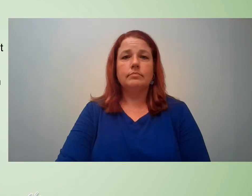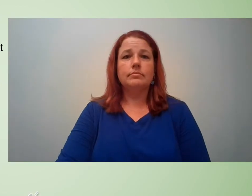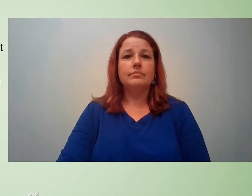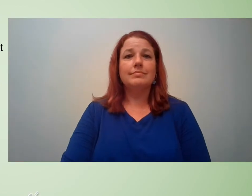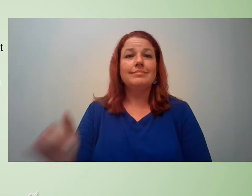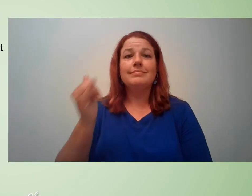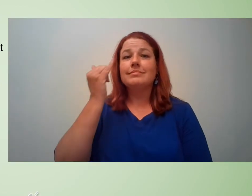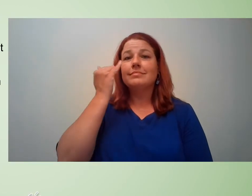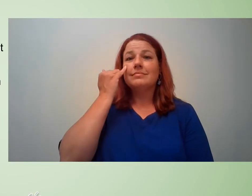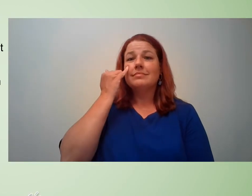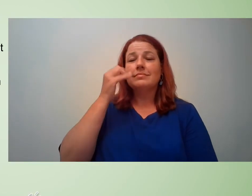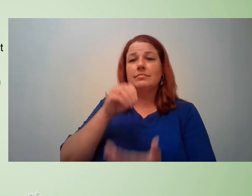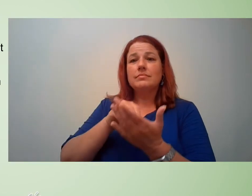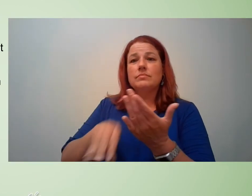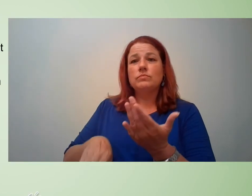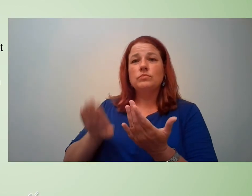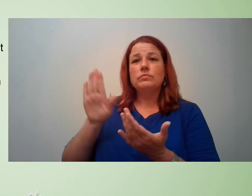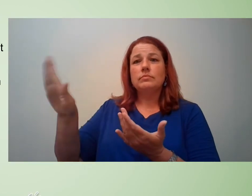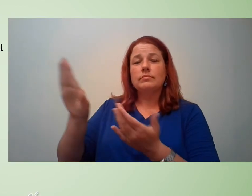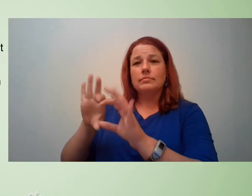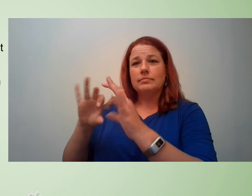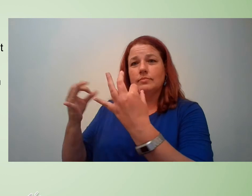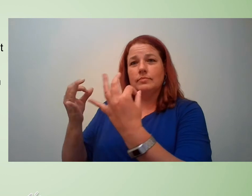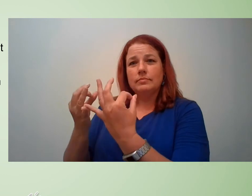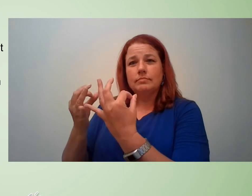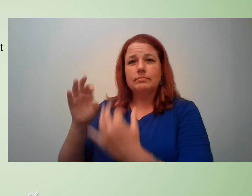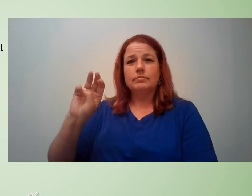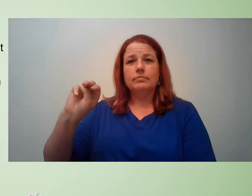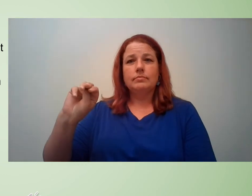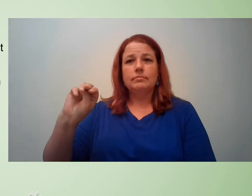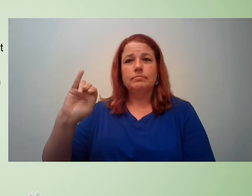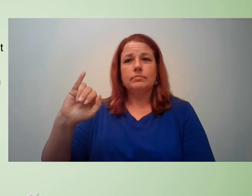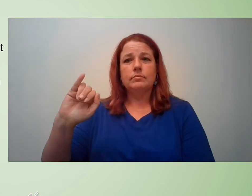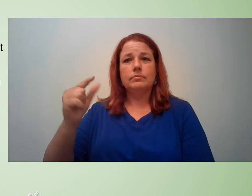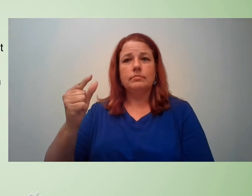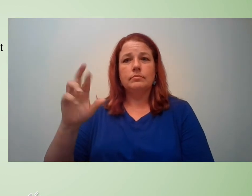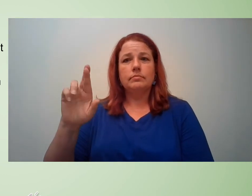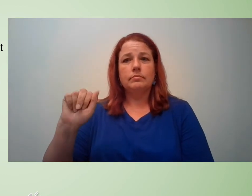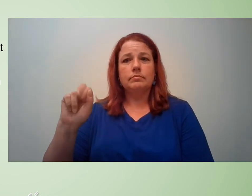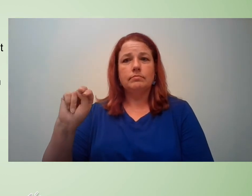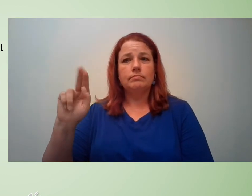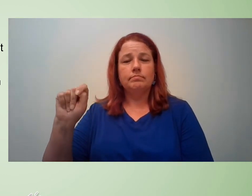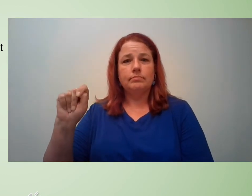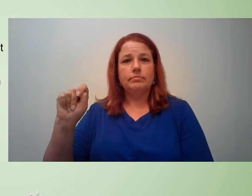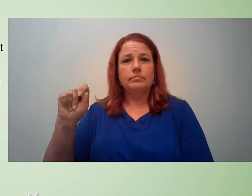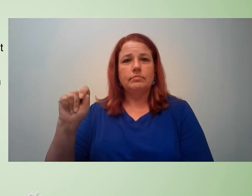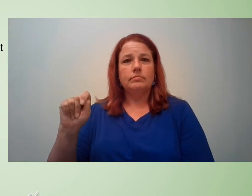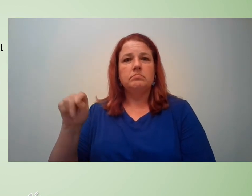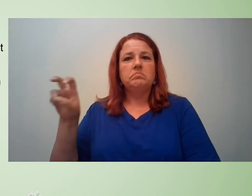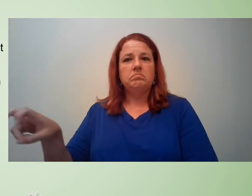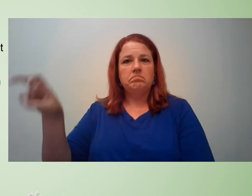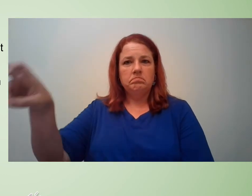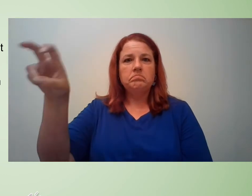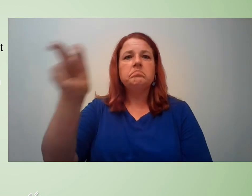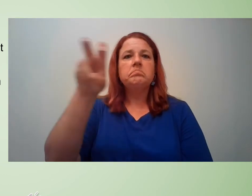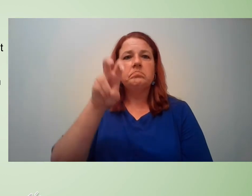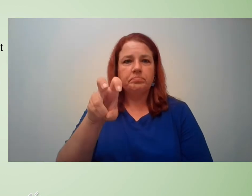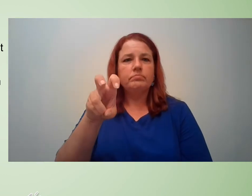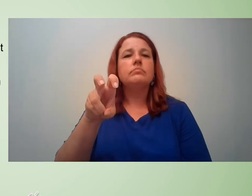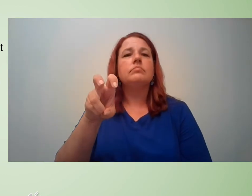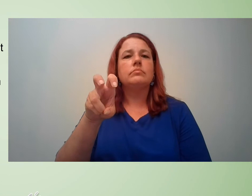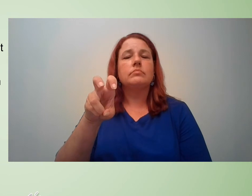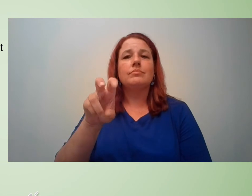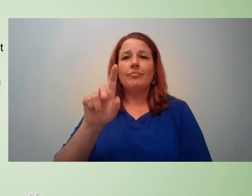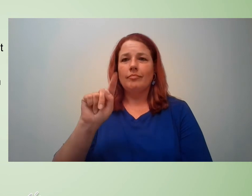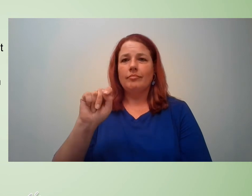Title I also provides services for students from migrant families. These students might need additional support to succeed in school and